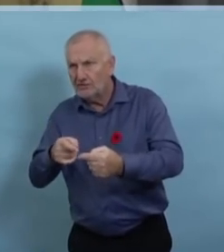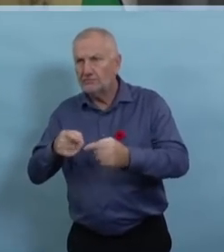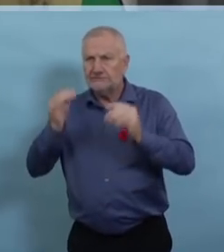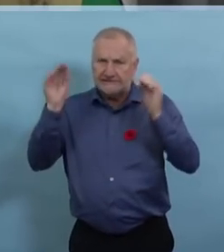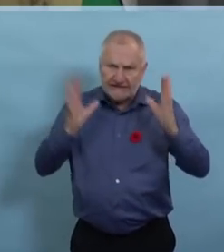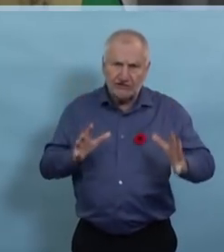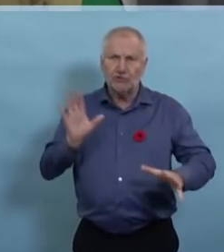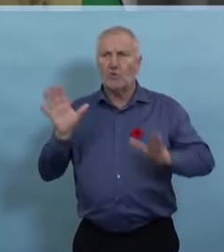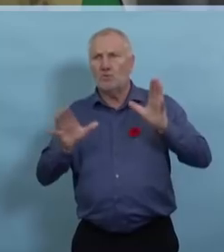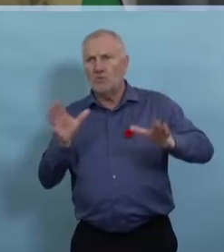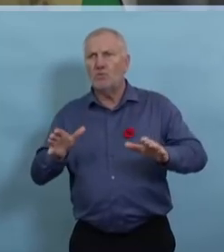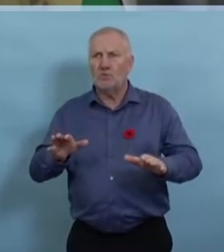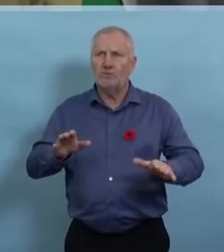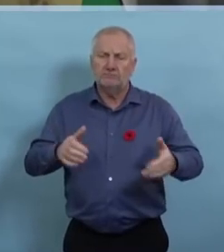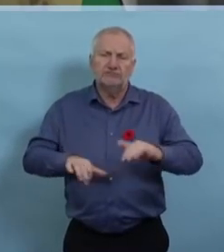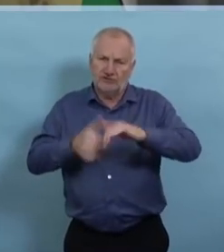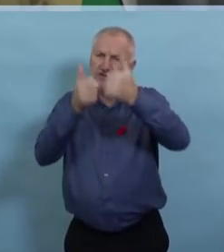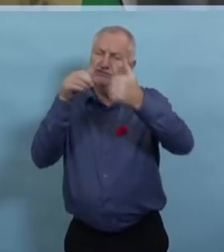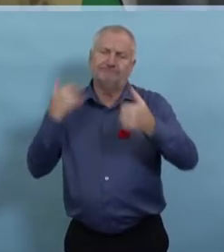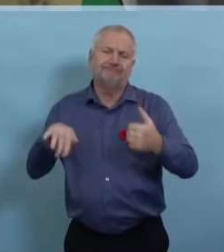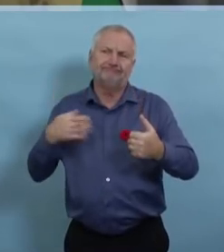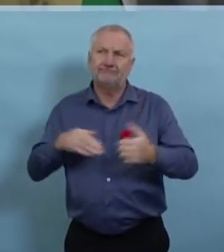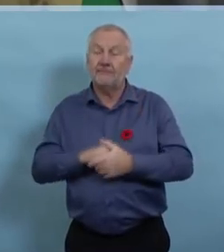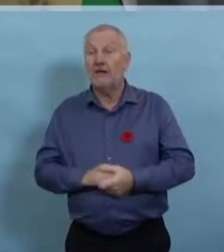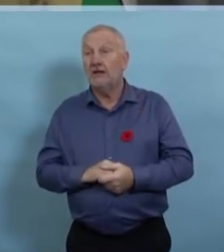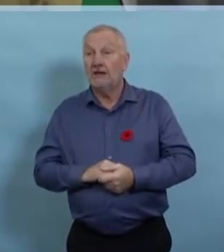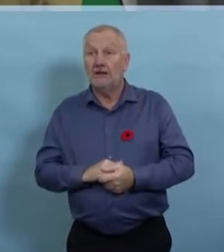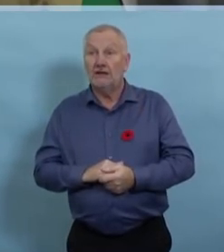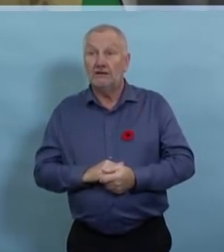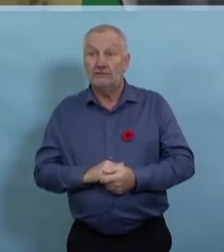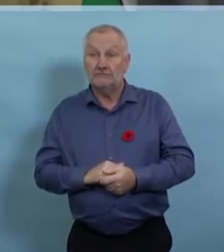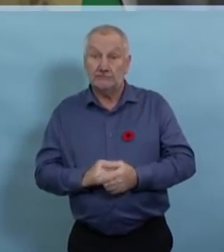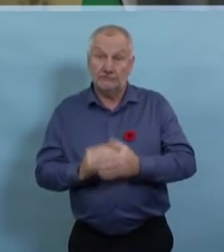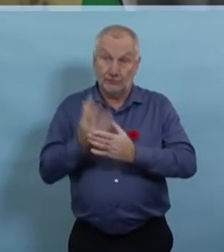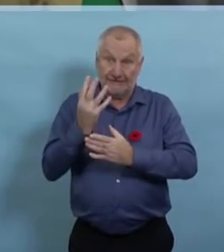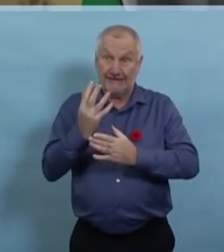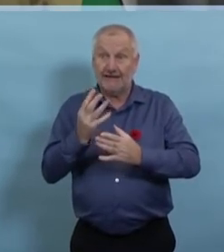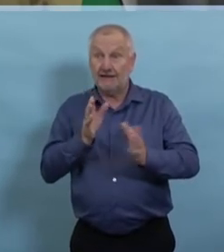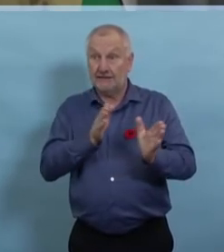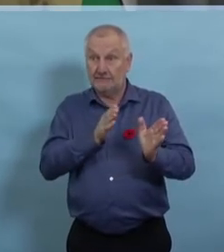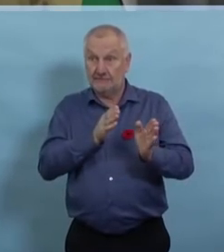challenge. But through the spring and then leading into the summer,